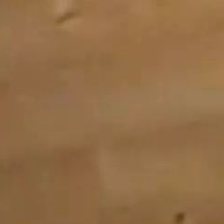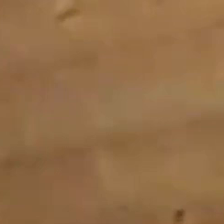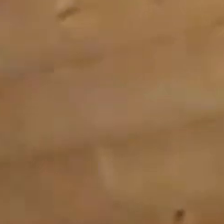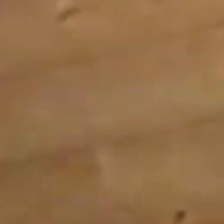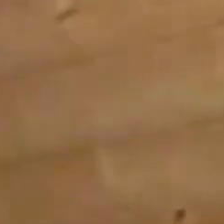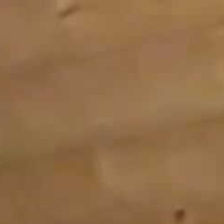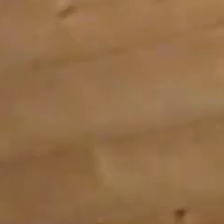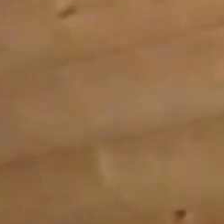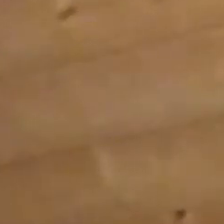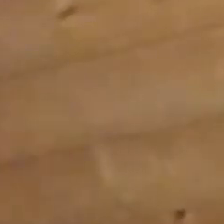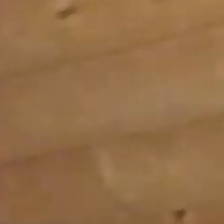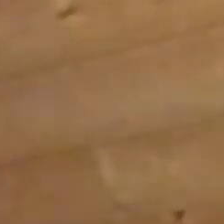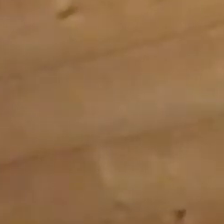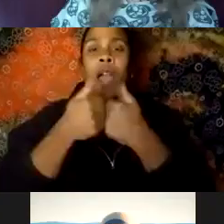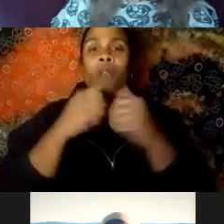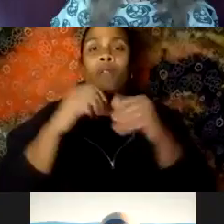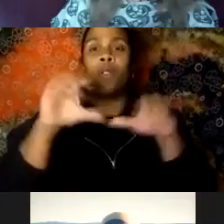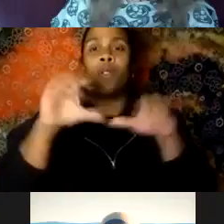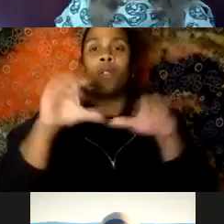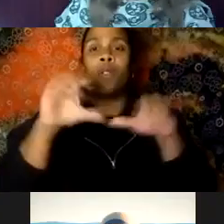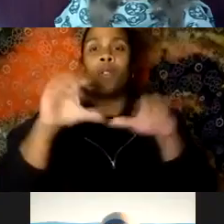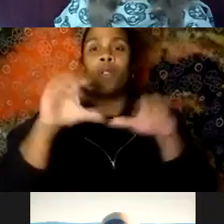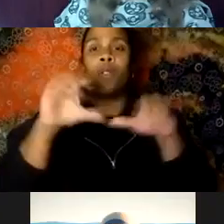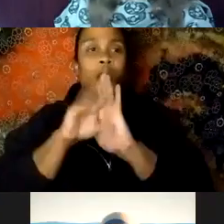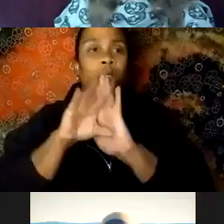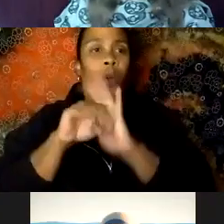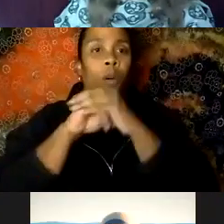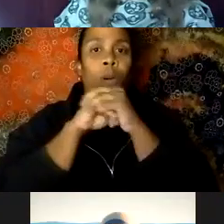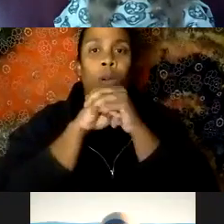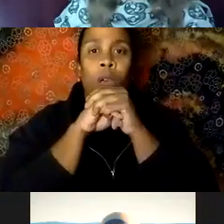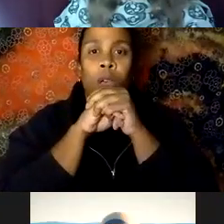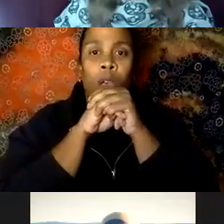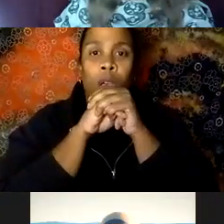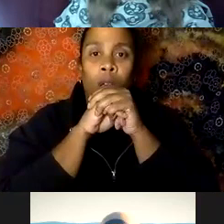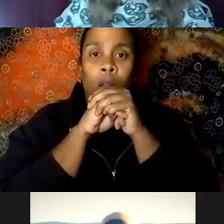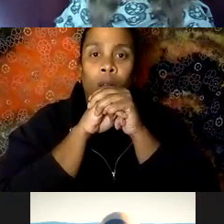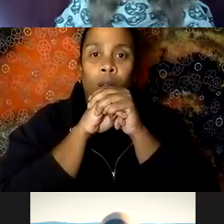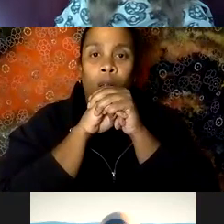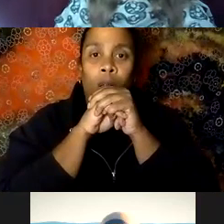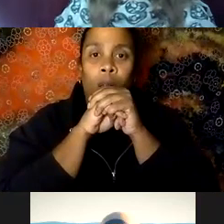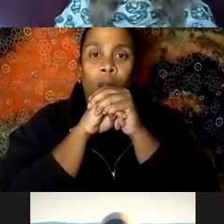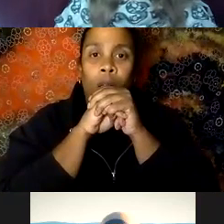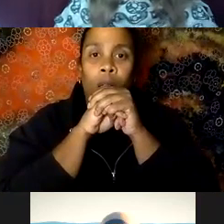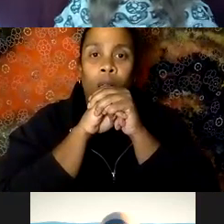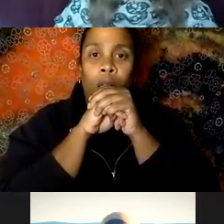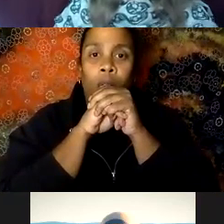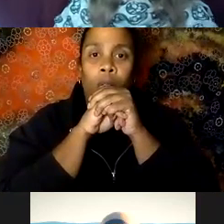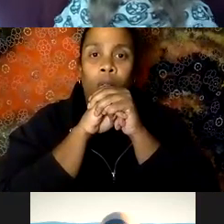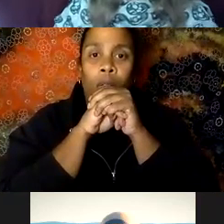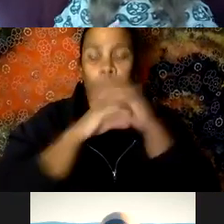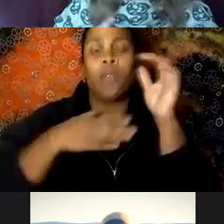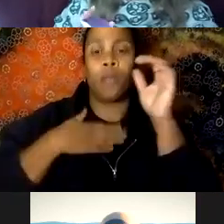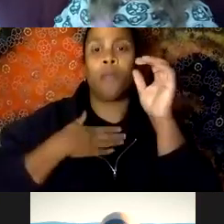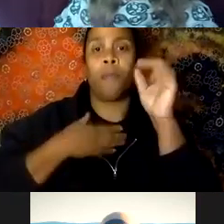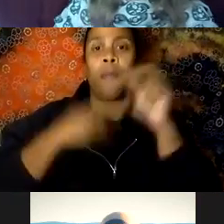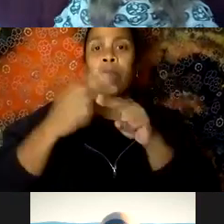do the video. Let's see, I'm gonna put us on gallery right now. So my name's Laureli Shimayo. In addition to running the